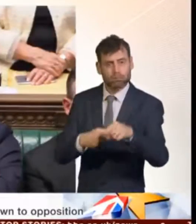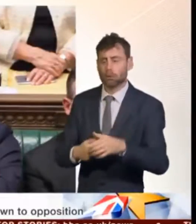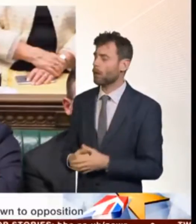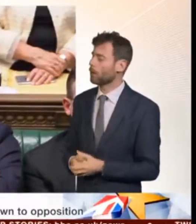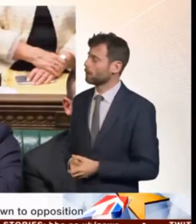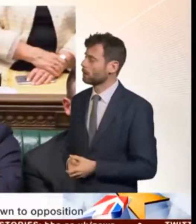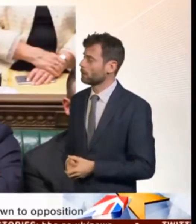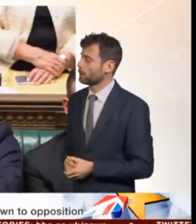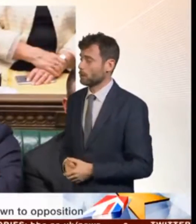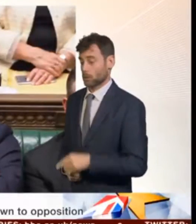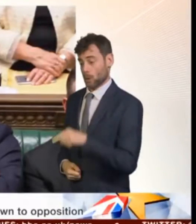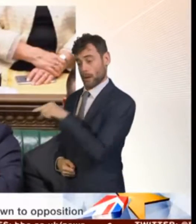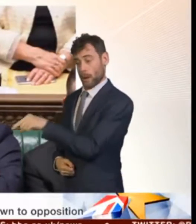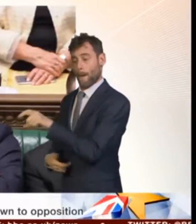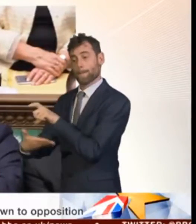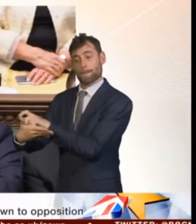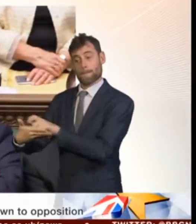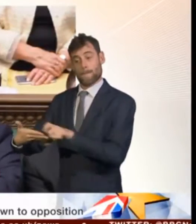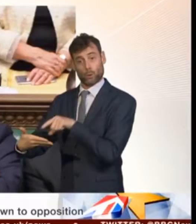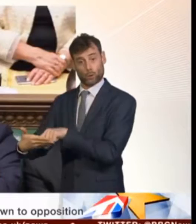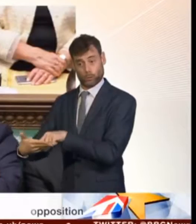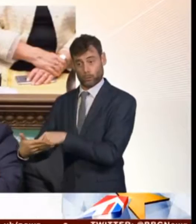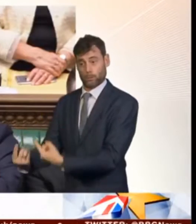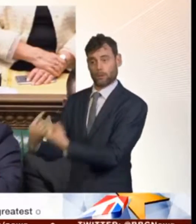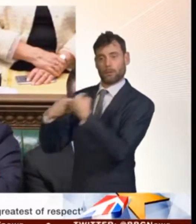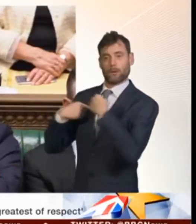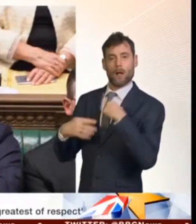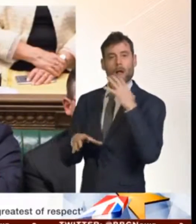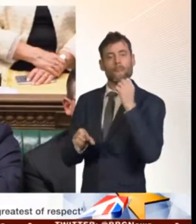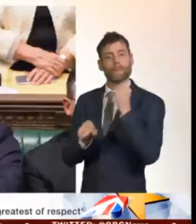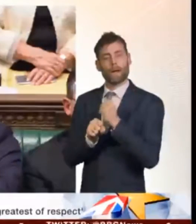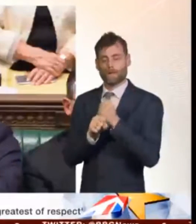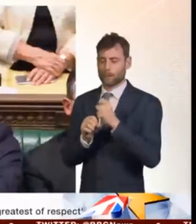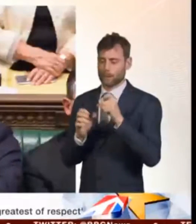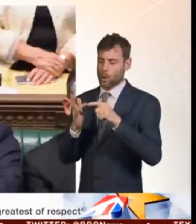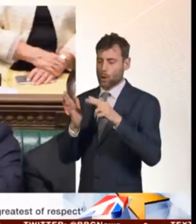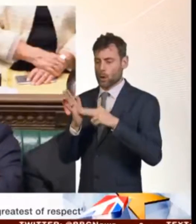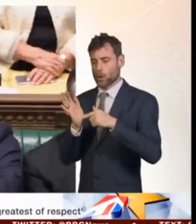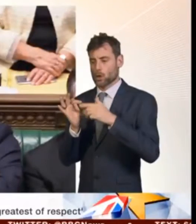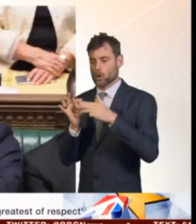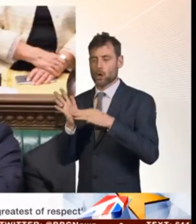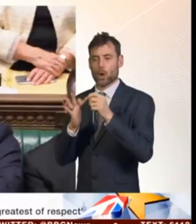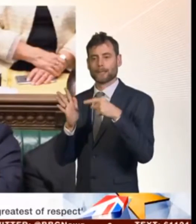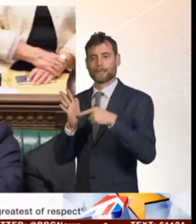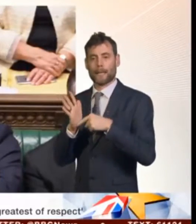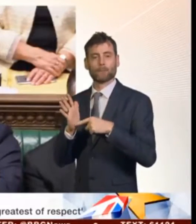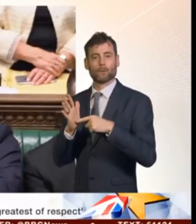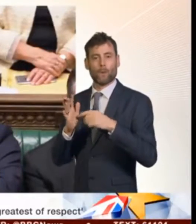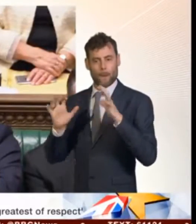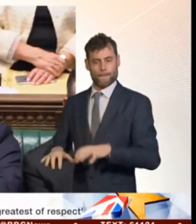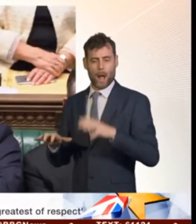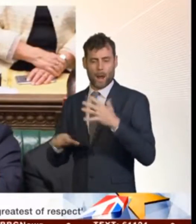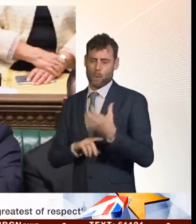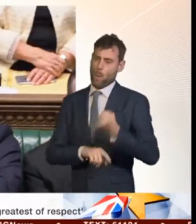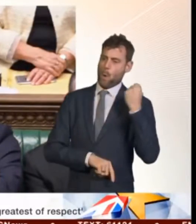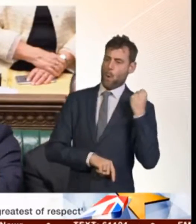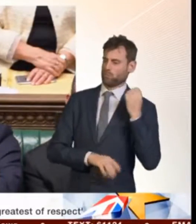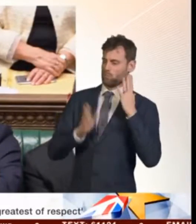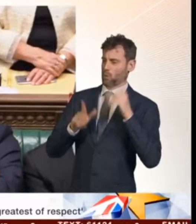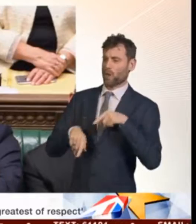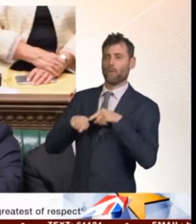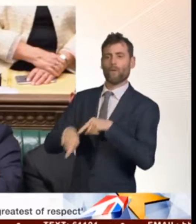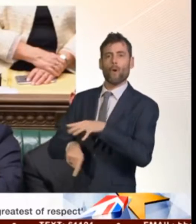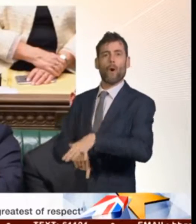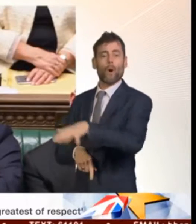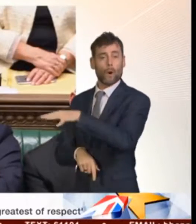find the government in contempt of Parliament without having taken the important prior step of referring the matter to the Committee of